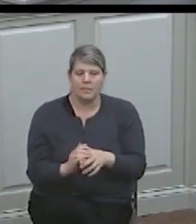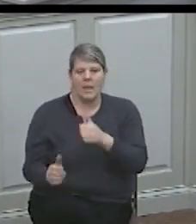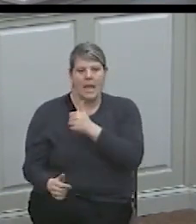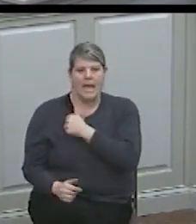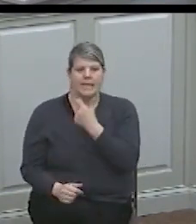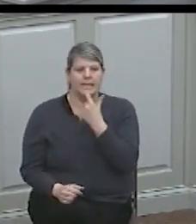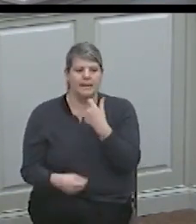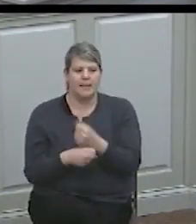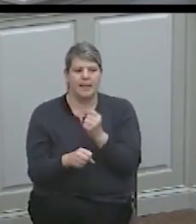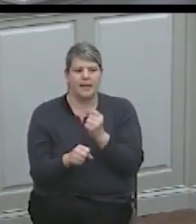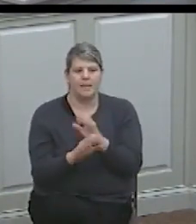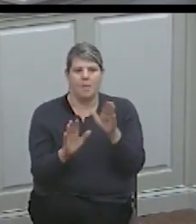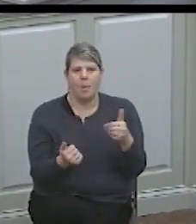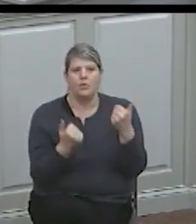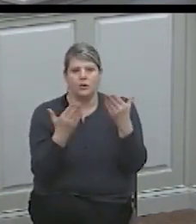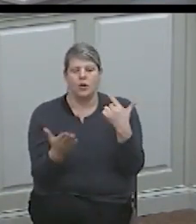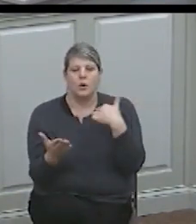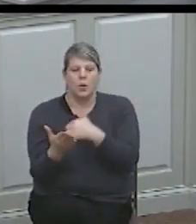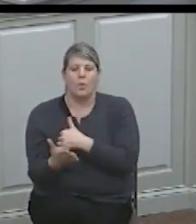the